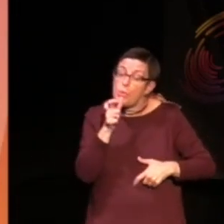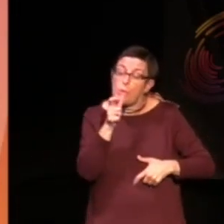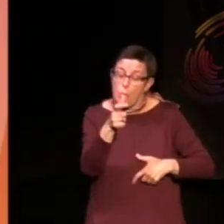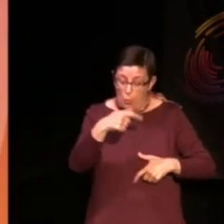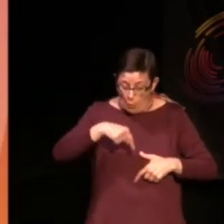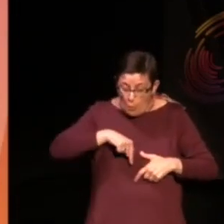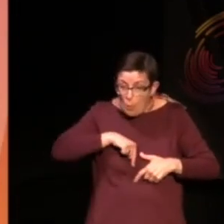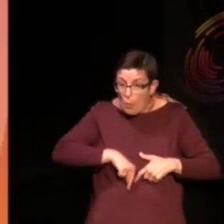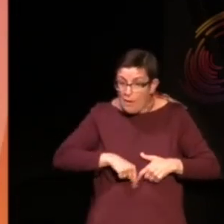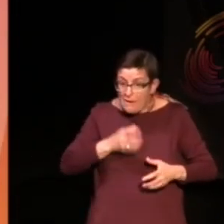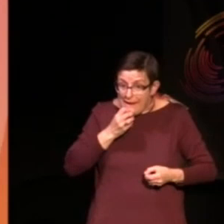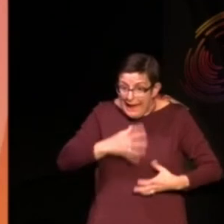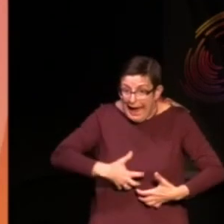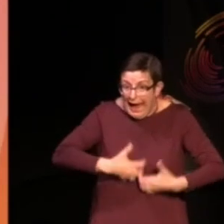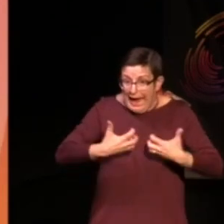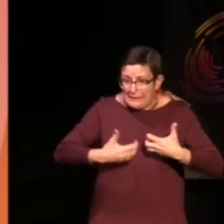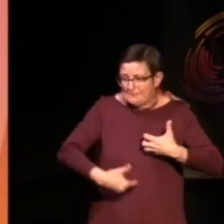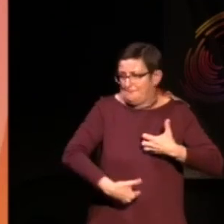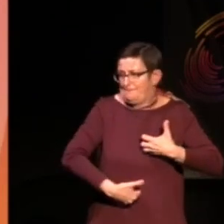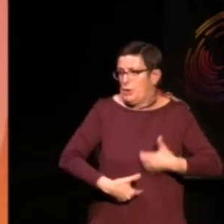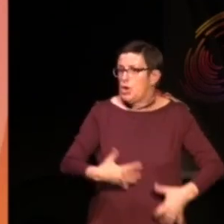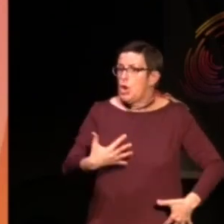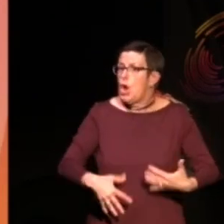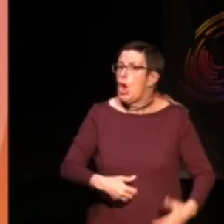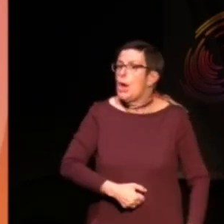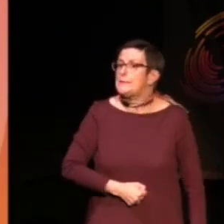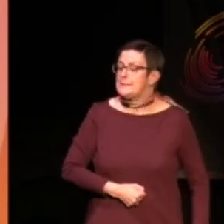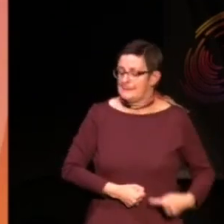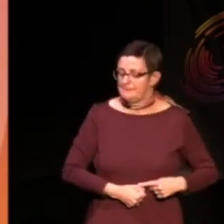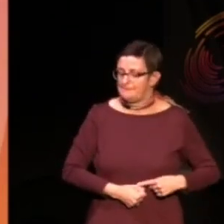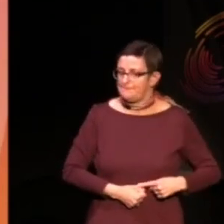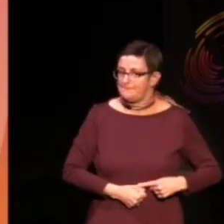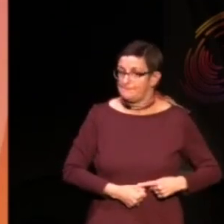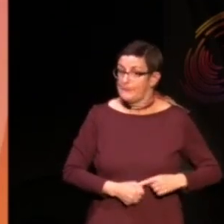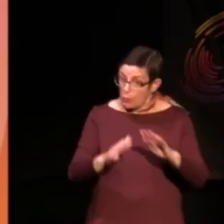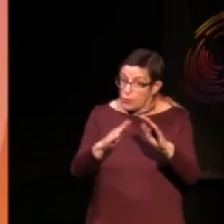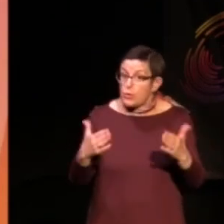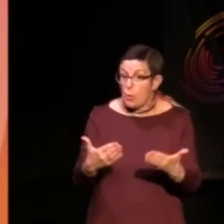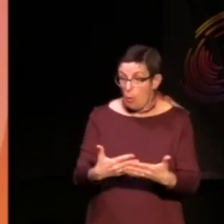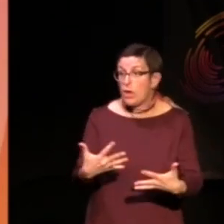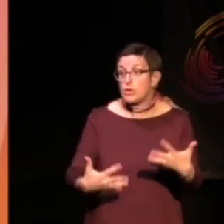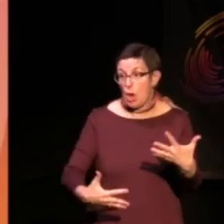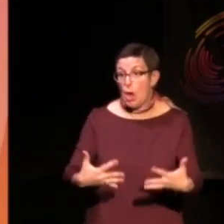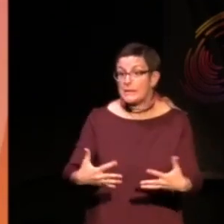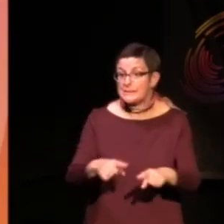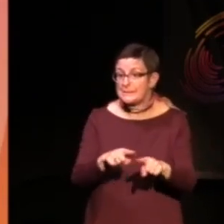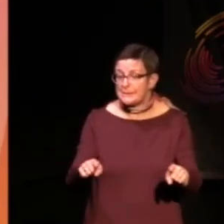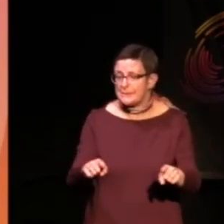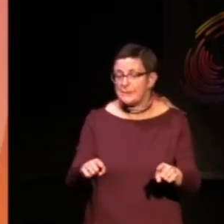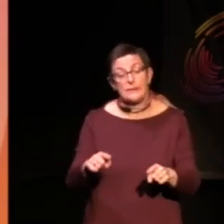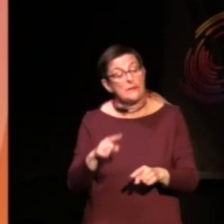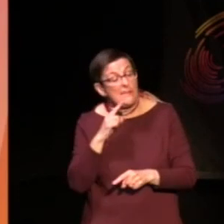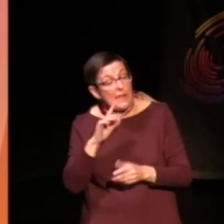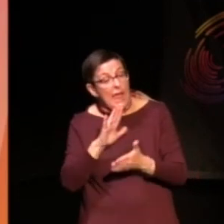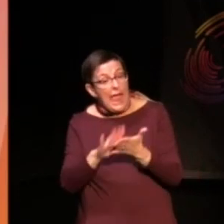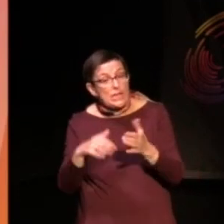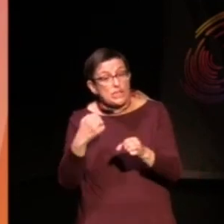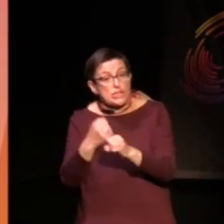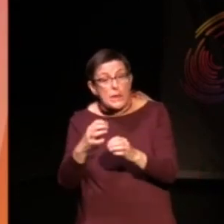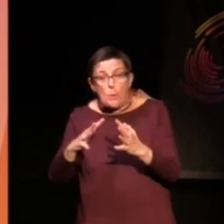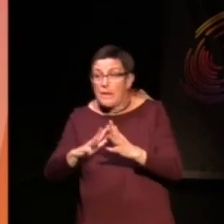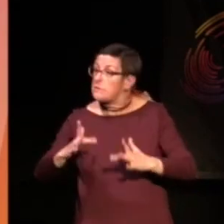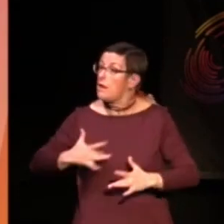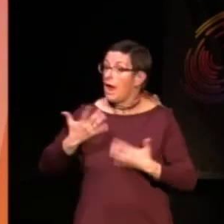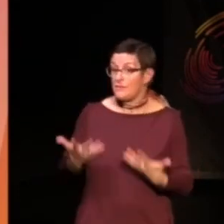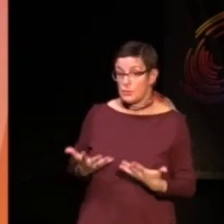is hurt. Ours is a world that is hurting. If H.G. Wells were alive today, what would he think of this